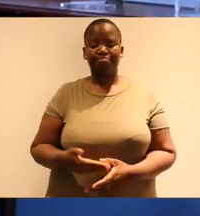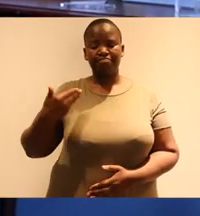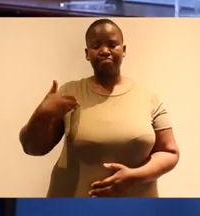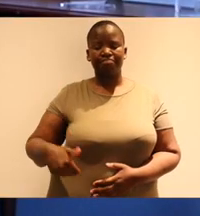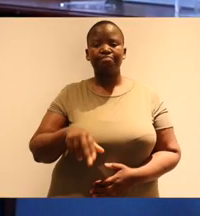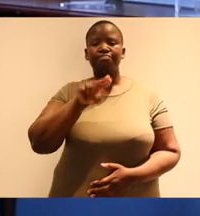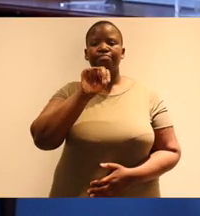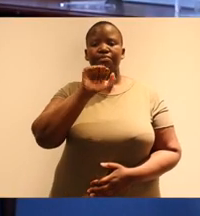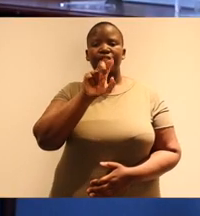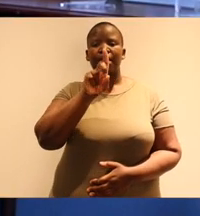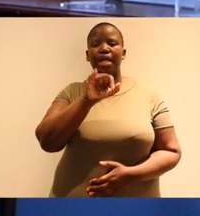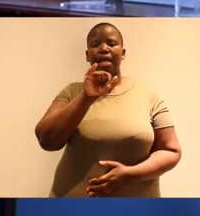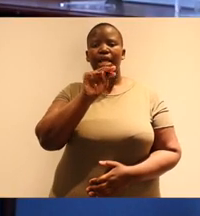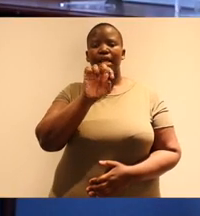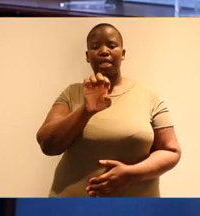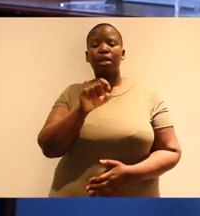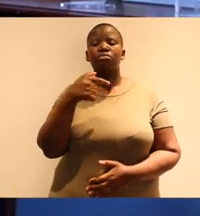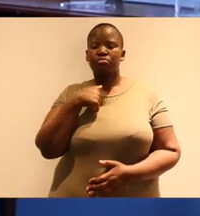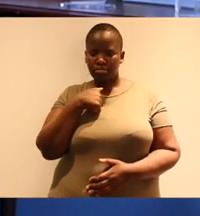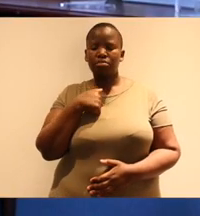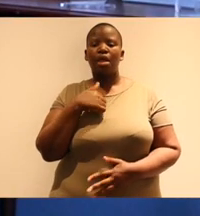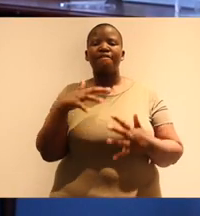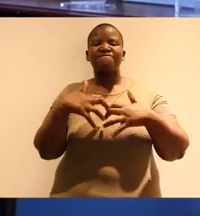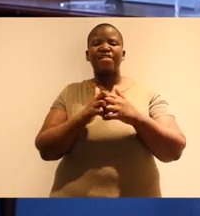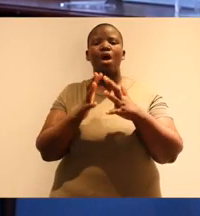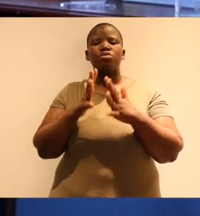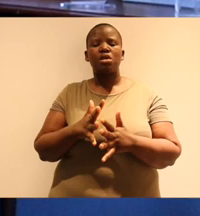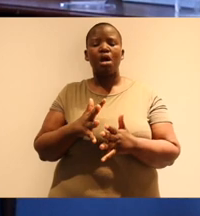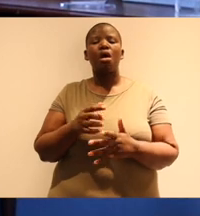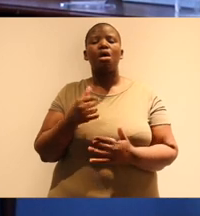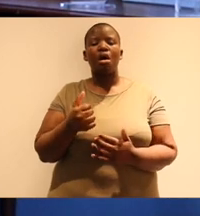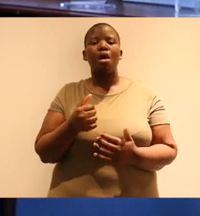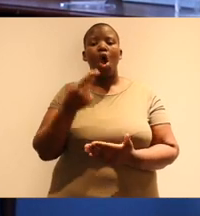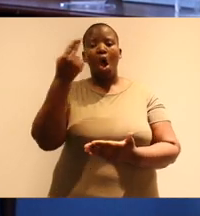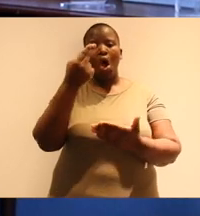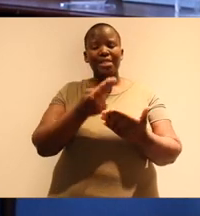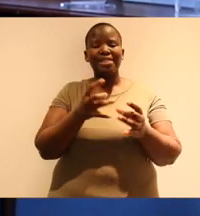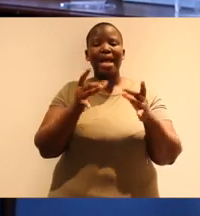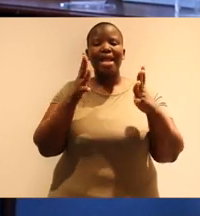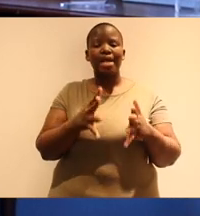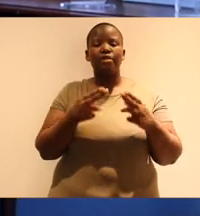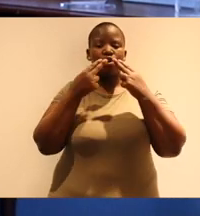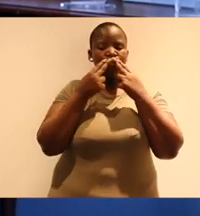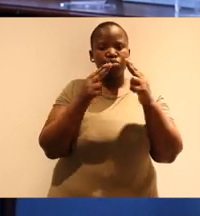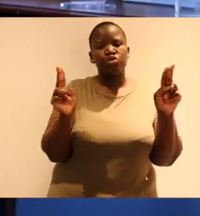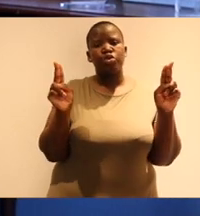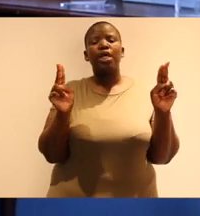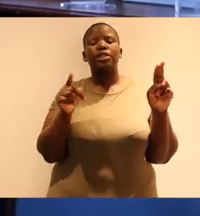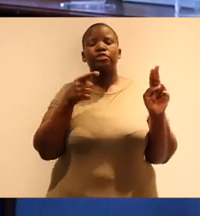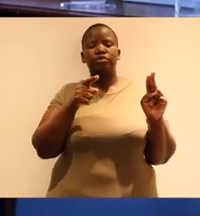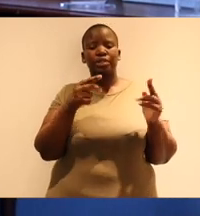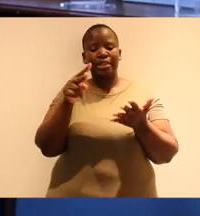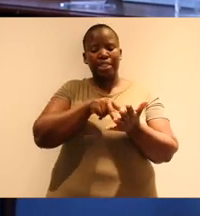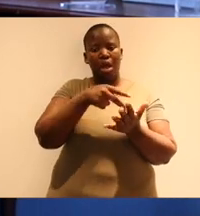My name is Nadine McKenzie. I am one of the co-founders and current artistic director of Unmute Dance